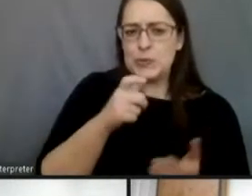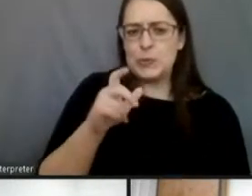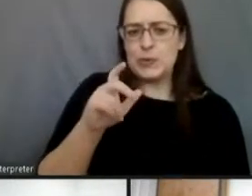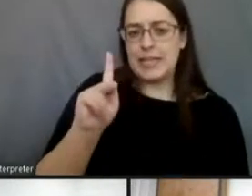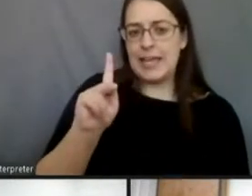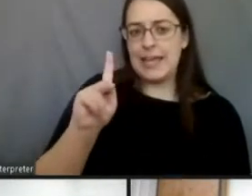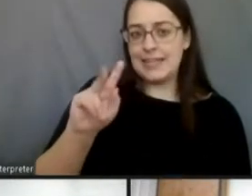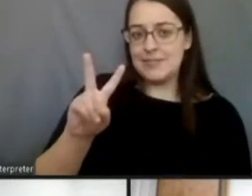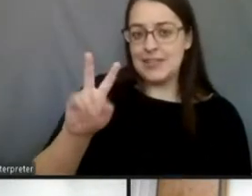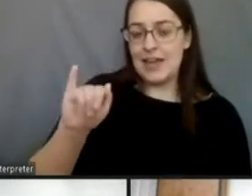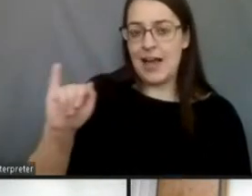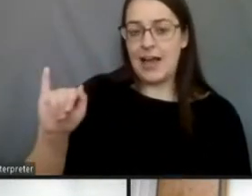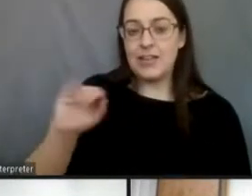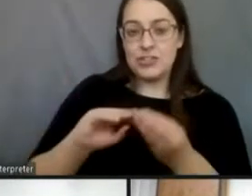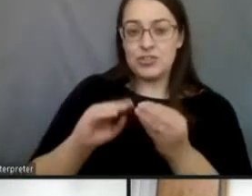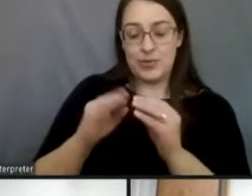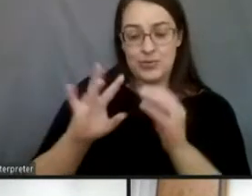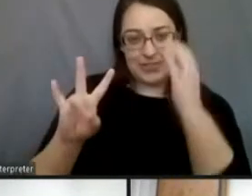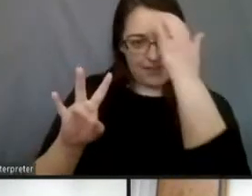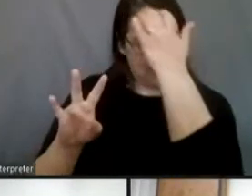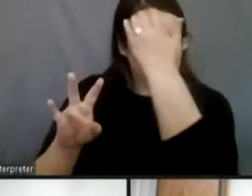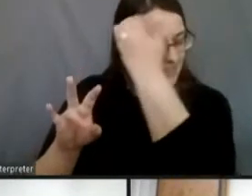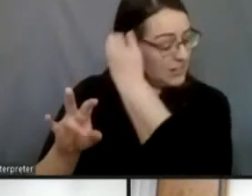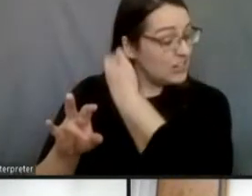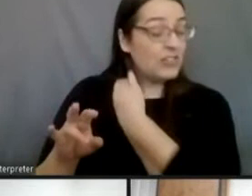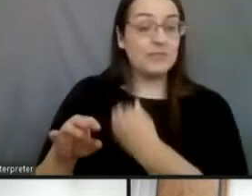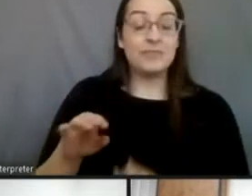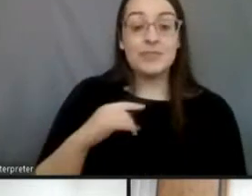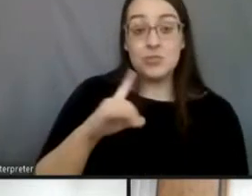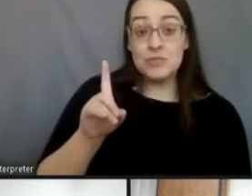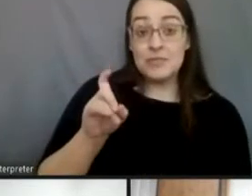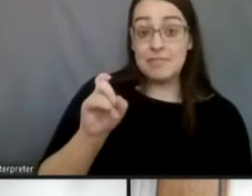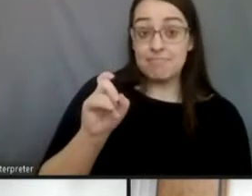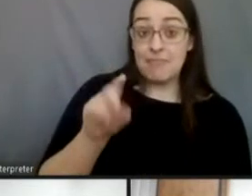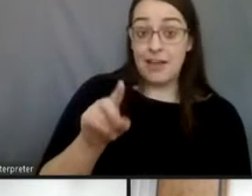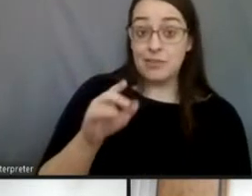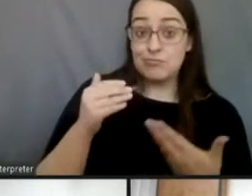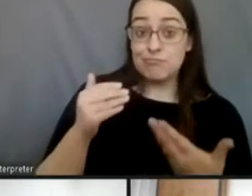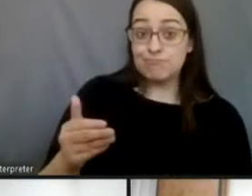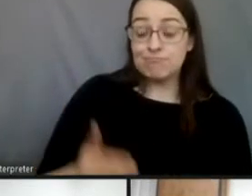from KVII Channel 7. If you have a question, you may ask it now. Go right ahead.